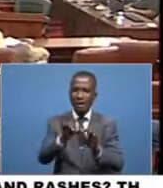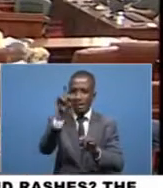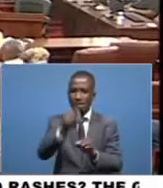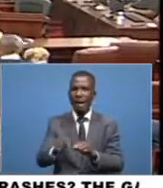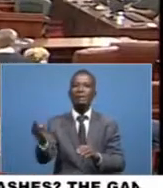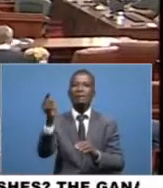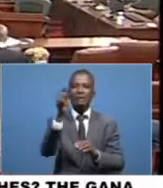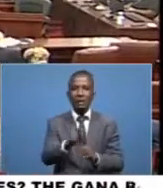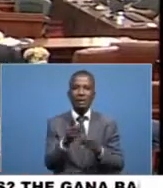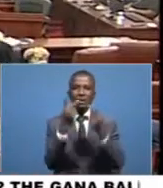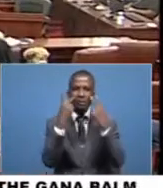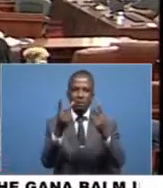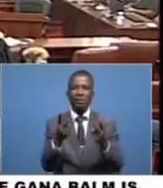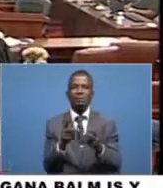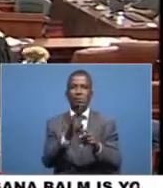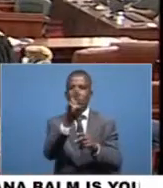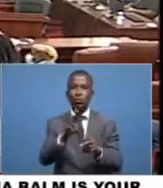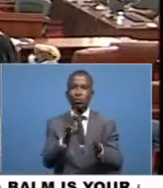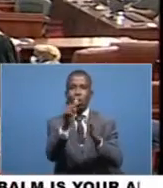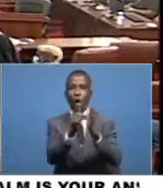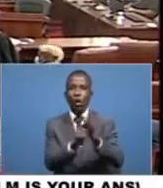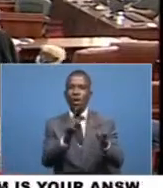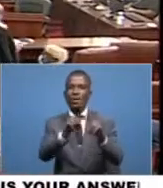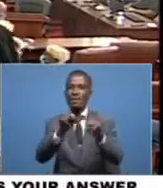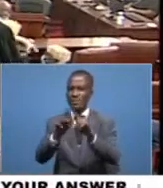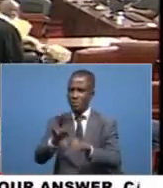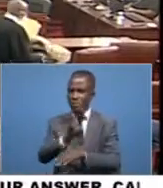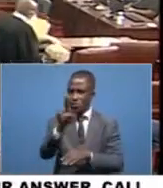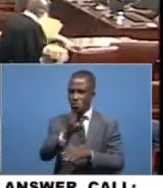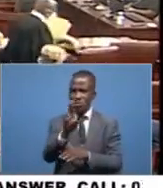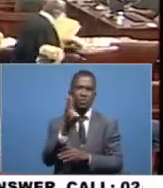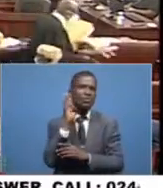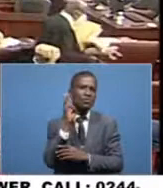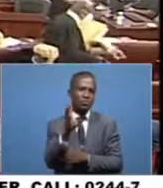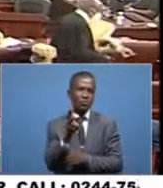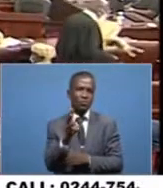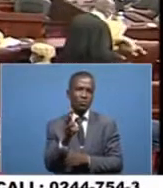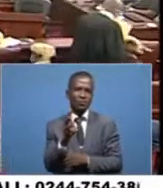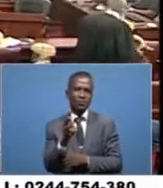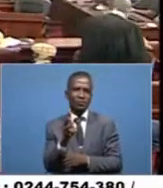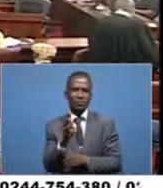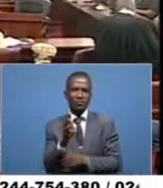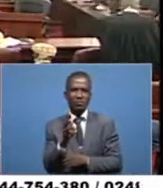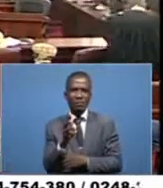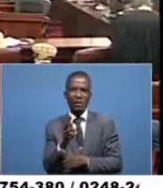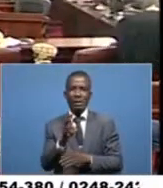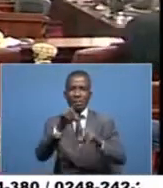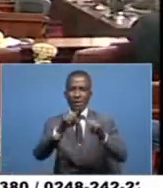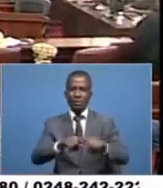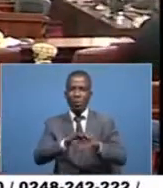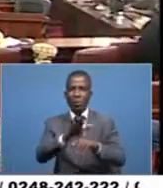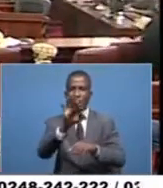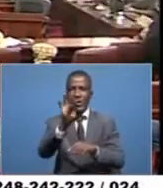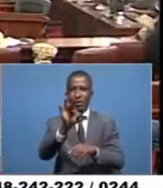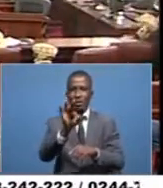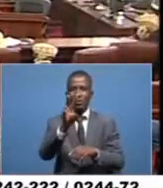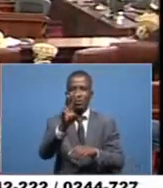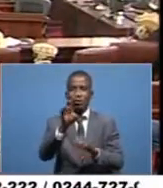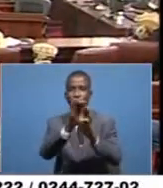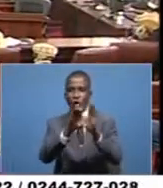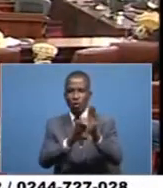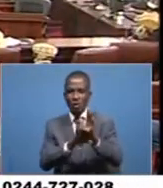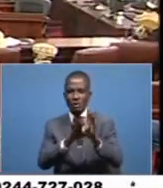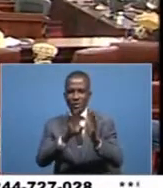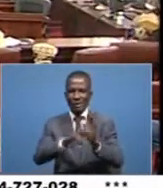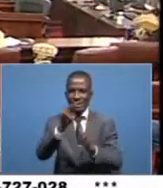case, different rules should be applied. However, counsel failed to refer us to any provision of the 1992 Constitution or any statute which